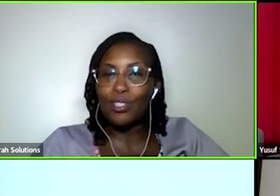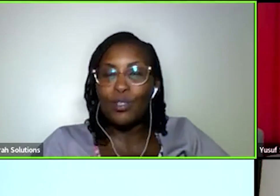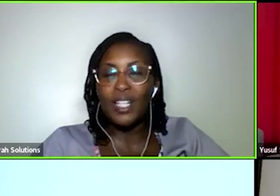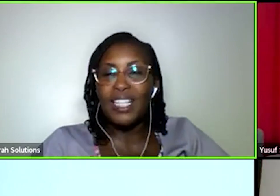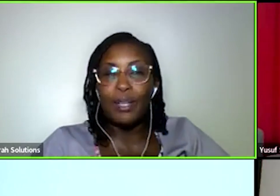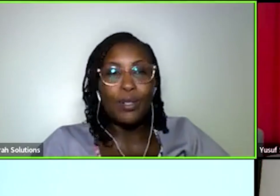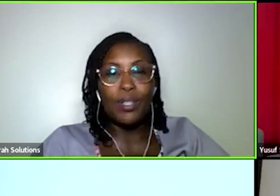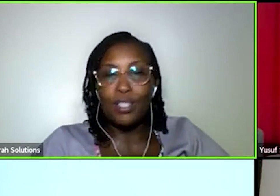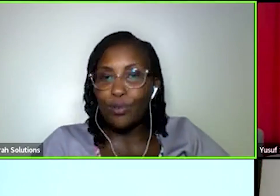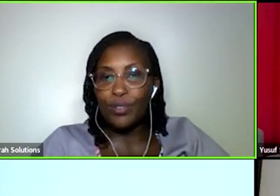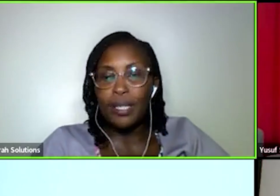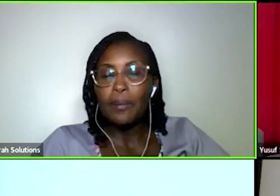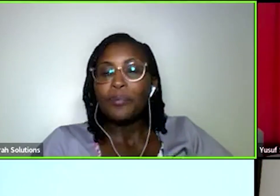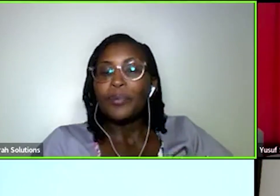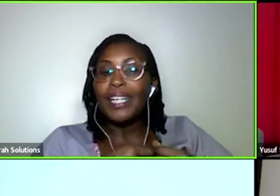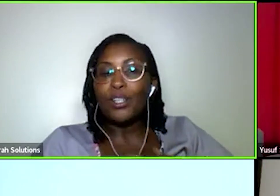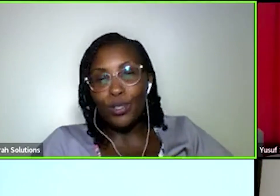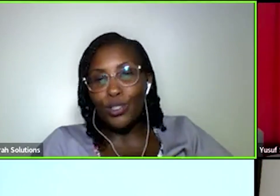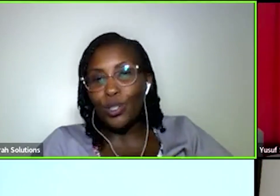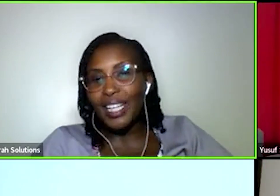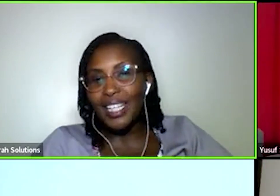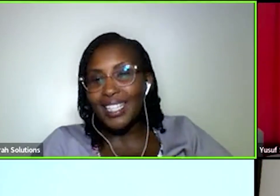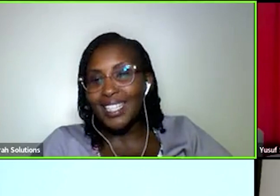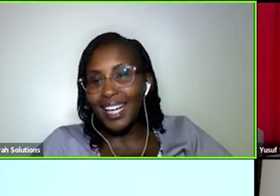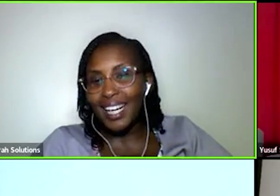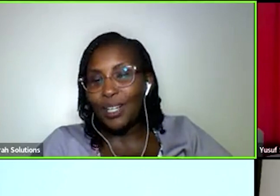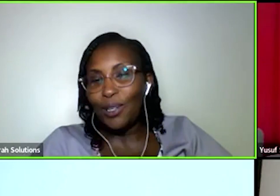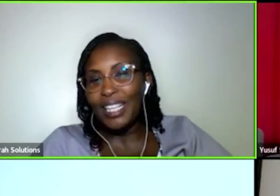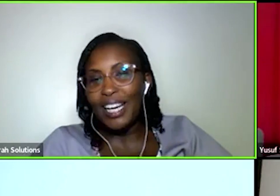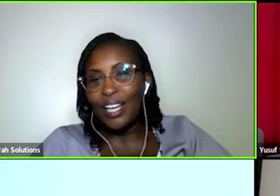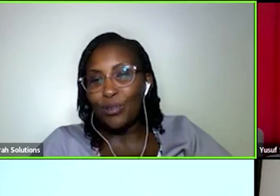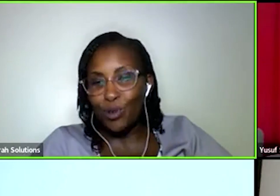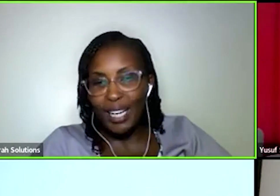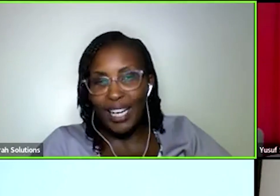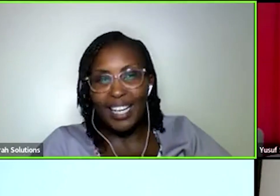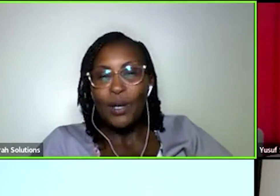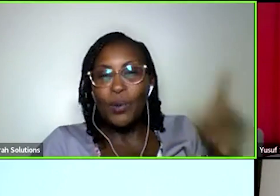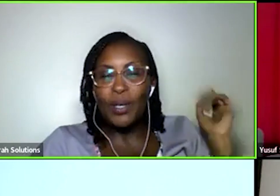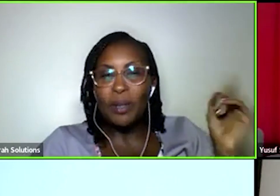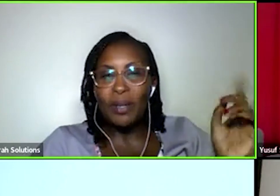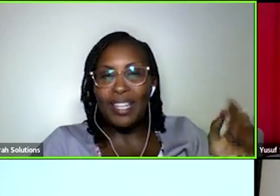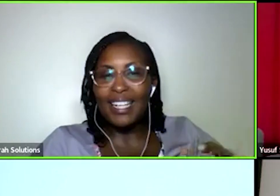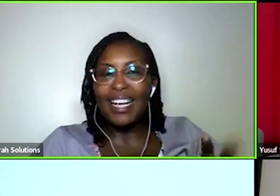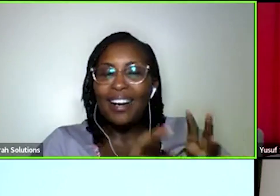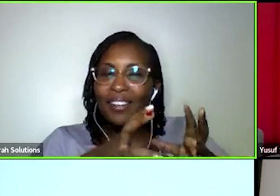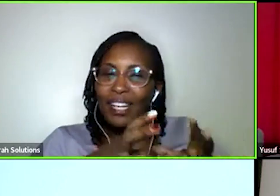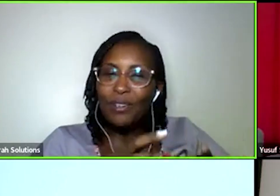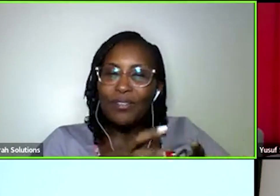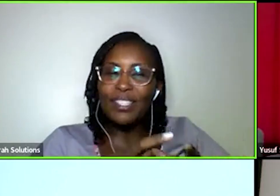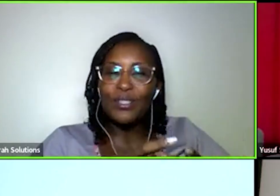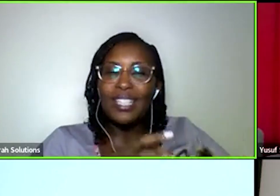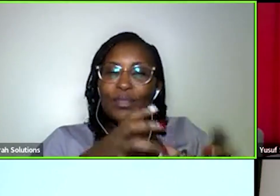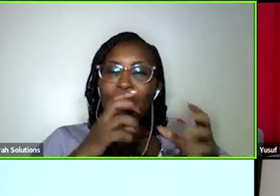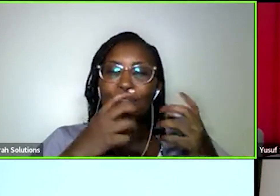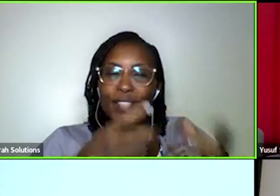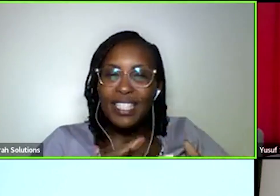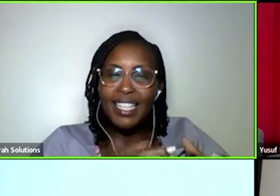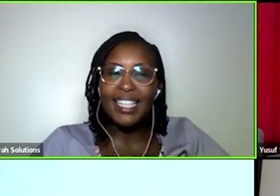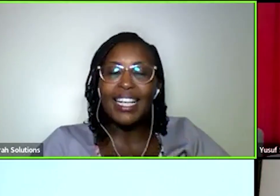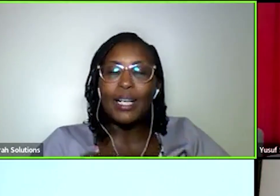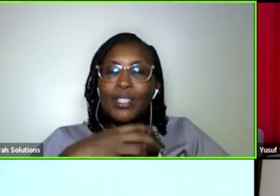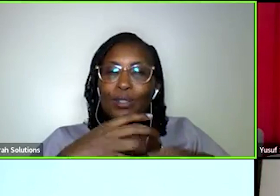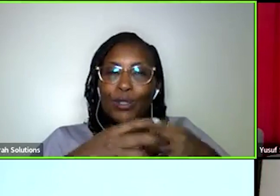to invest in your career. We do this for free. And of course, joining us in Sagana on the 8th of July, we will be there having a conversation as